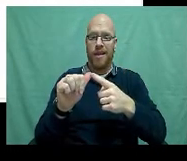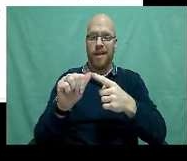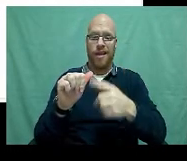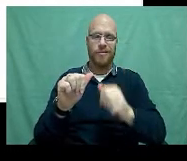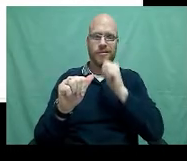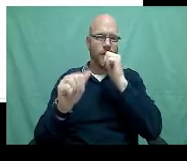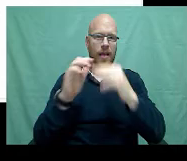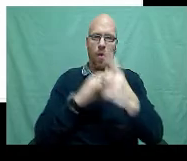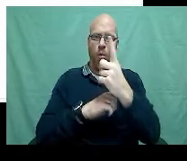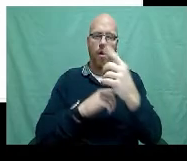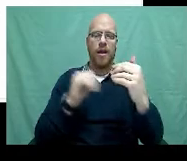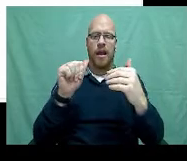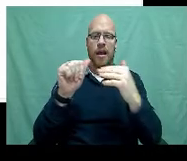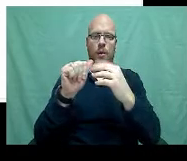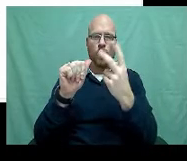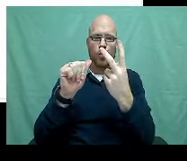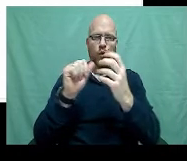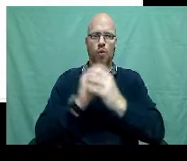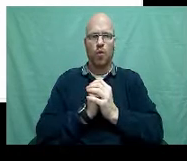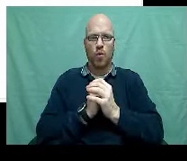Now, a doesn't equal one, equals two.